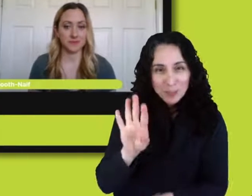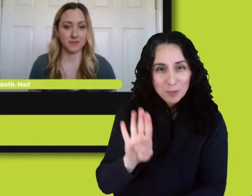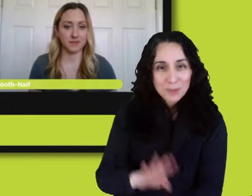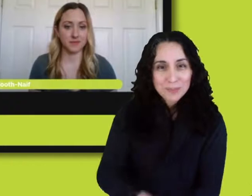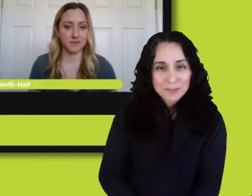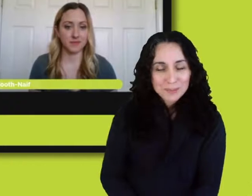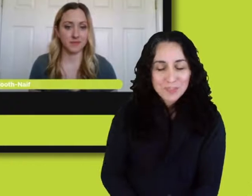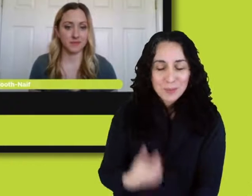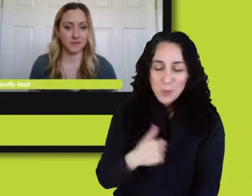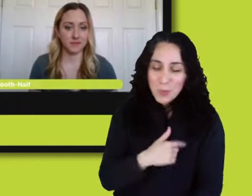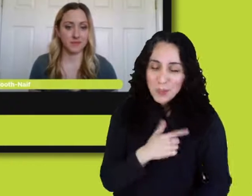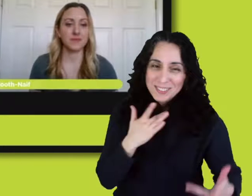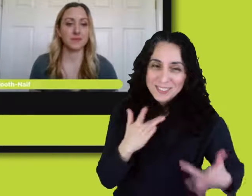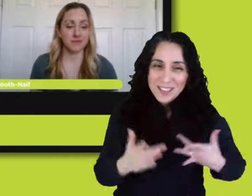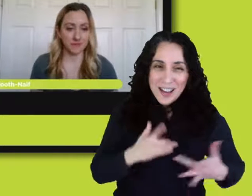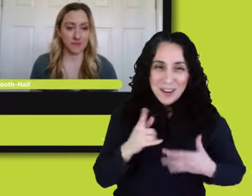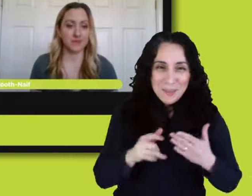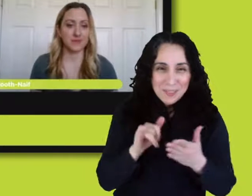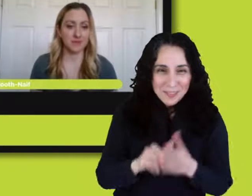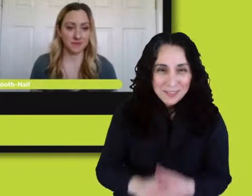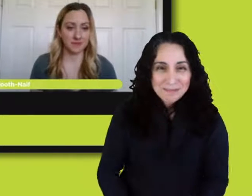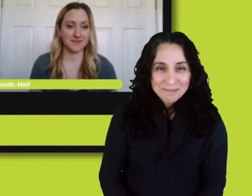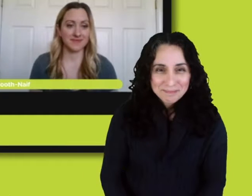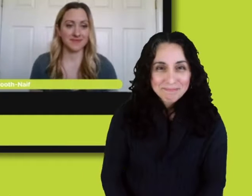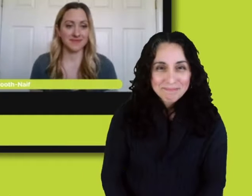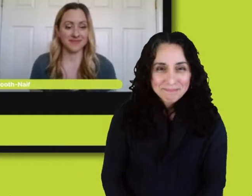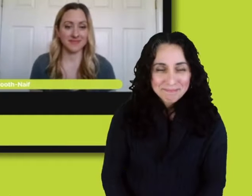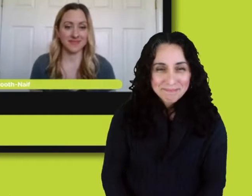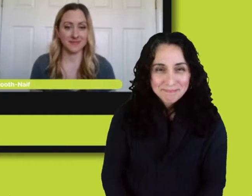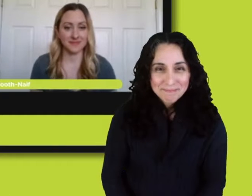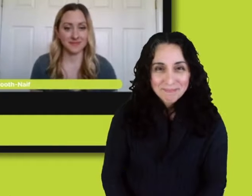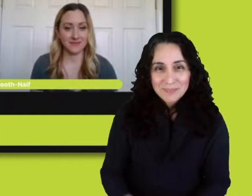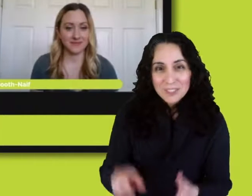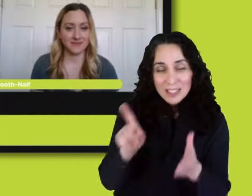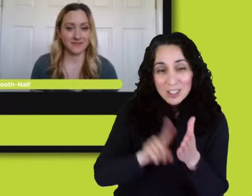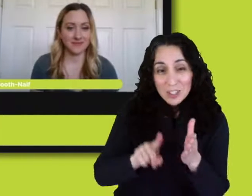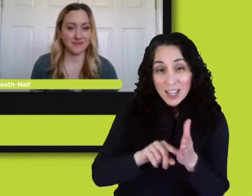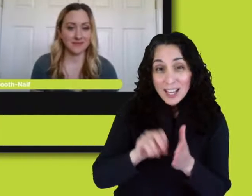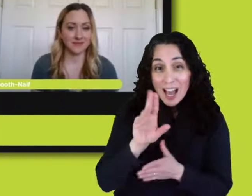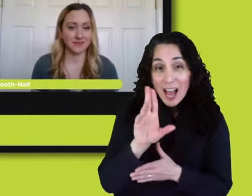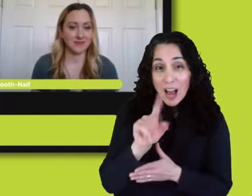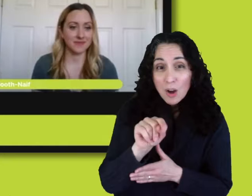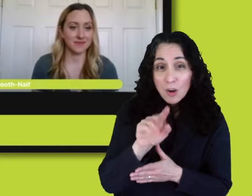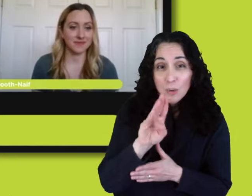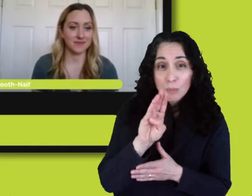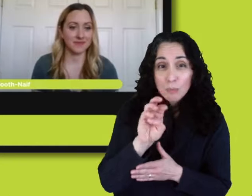our Facebook page. We're super excited about that. Yeah, check out